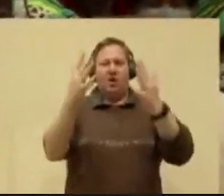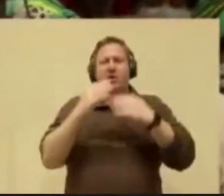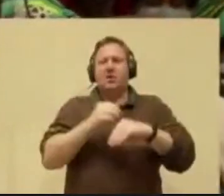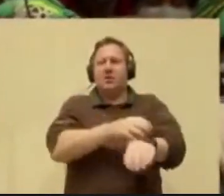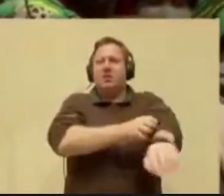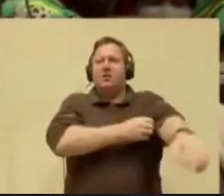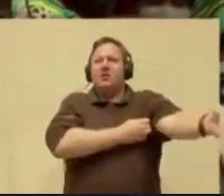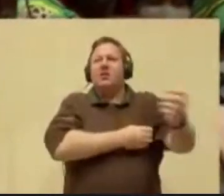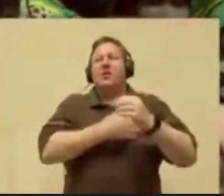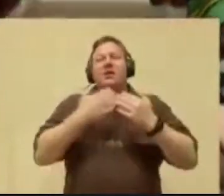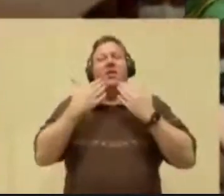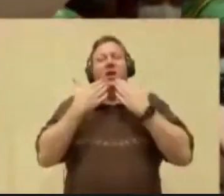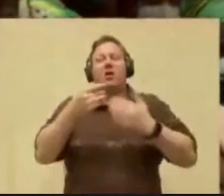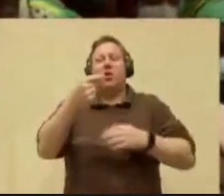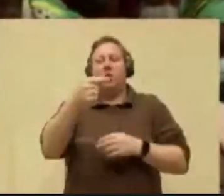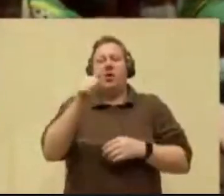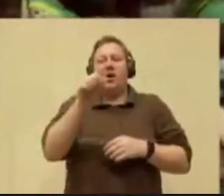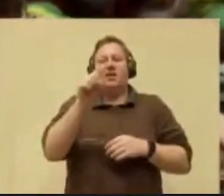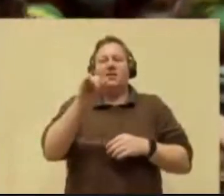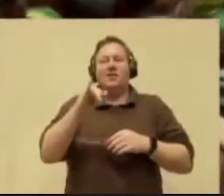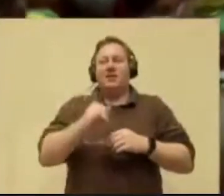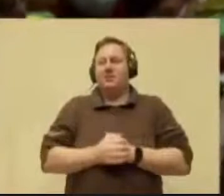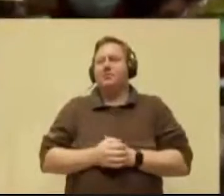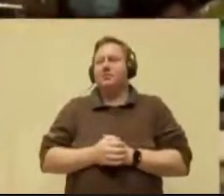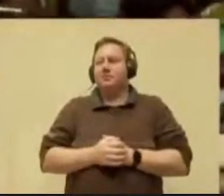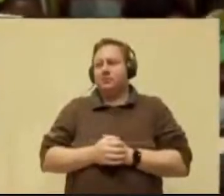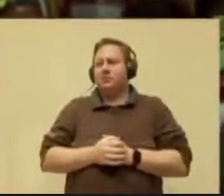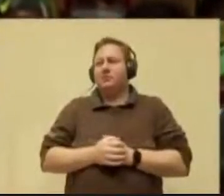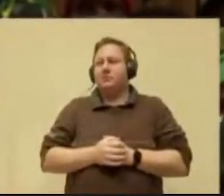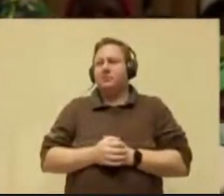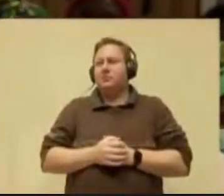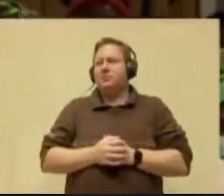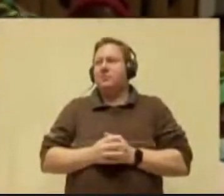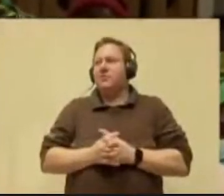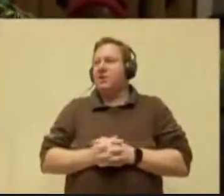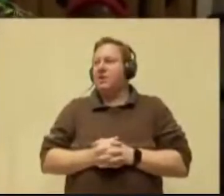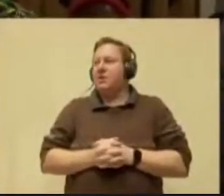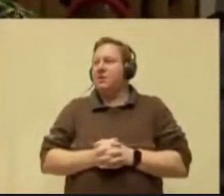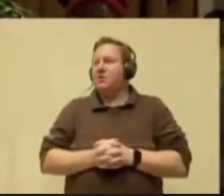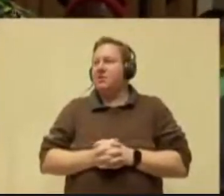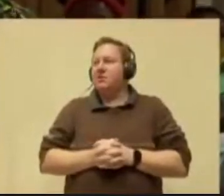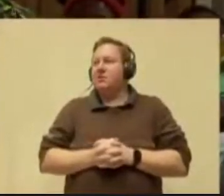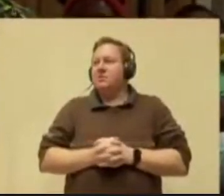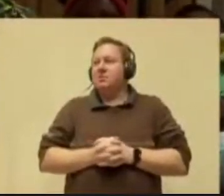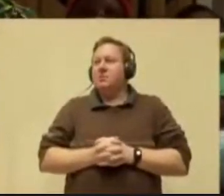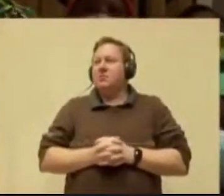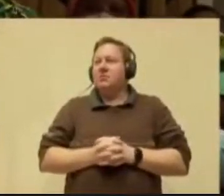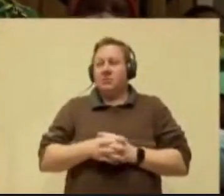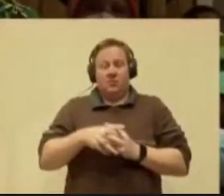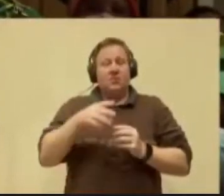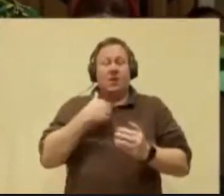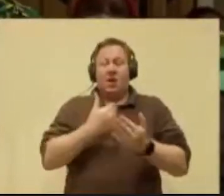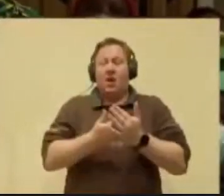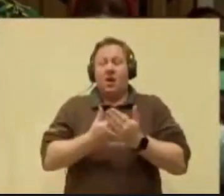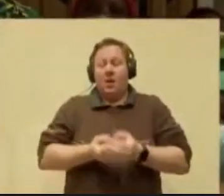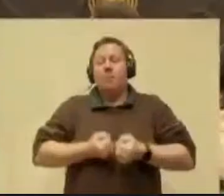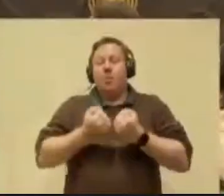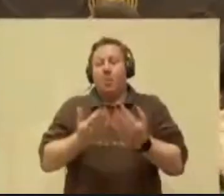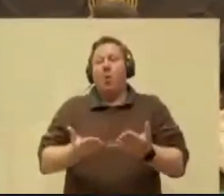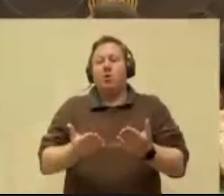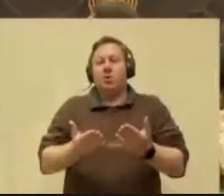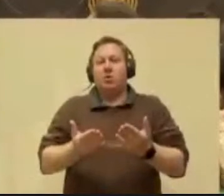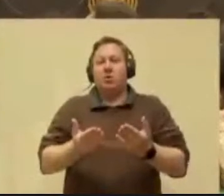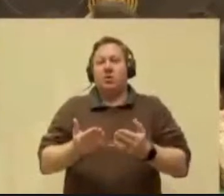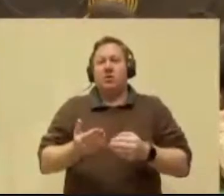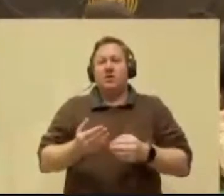thank you thank you but you must remember the one off we can make that proposal of the women